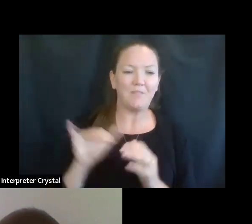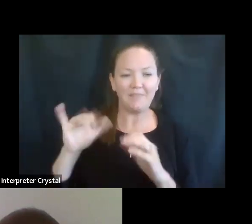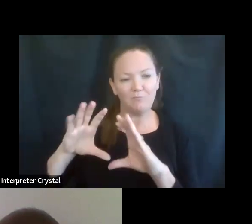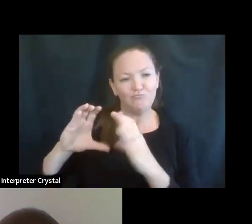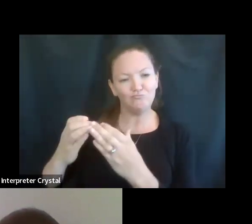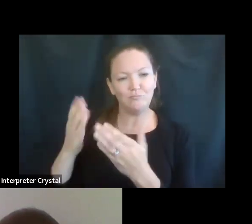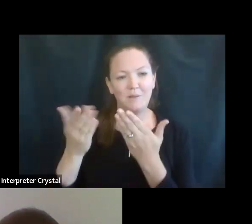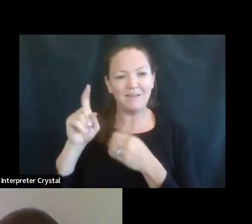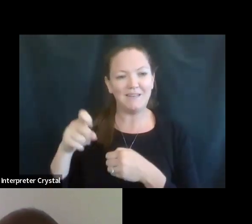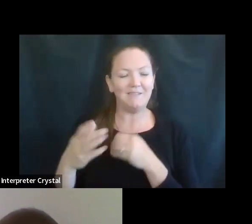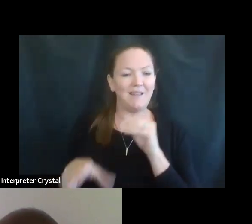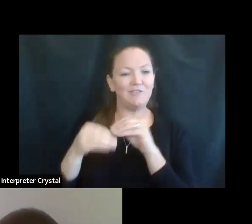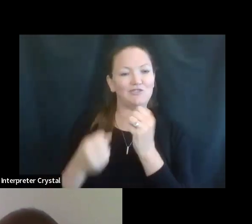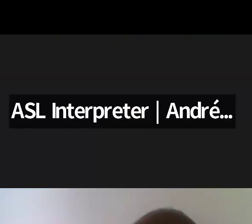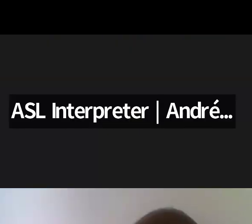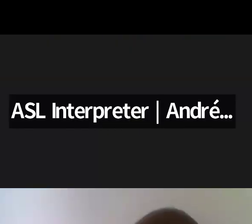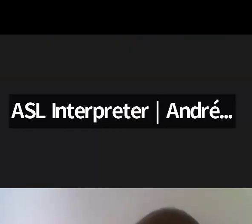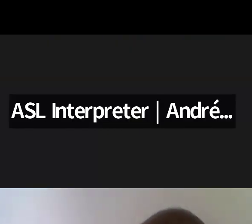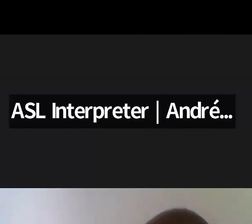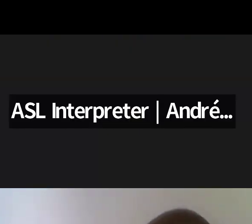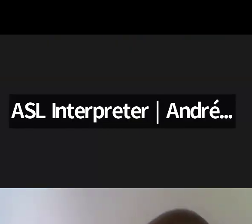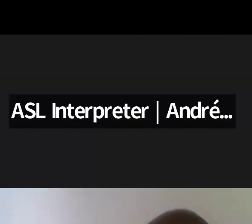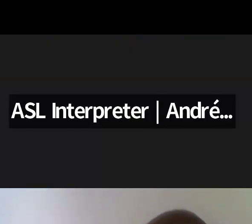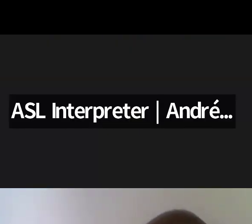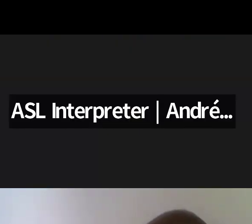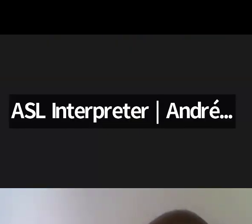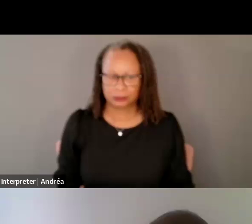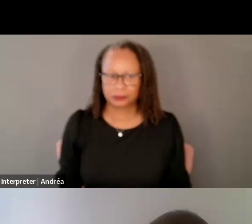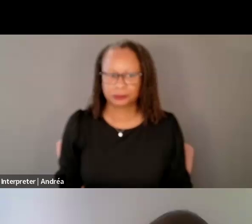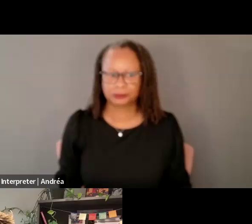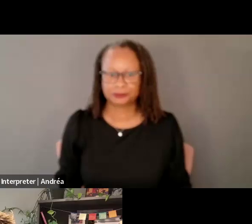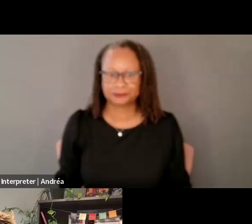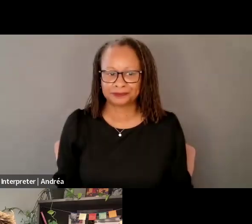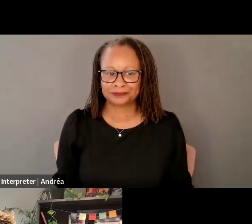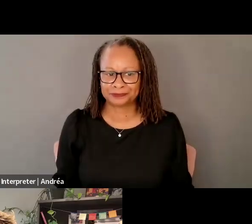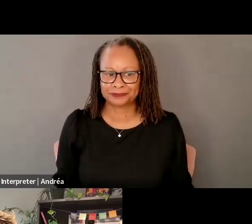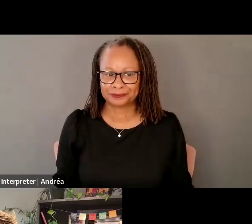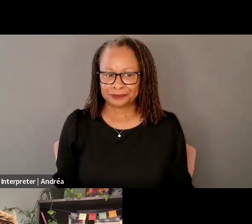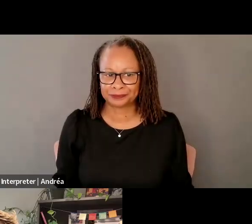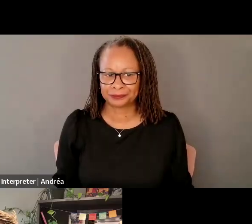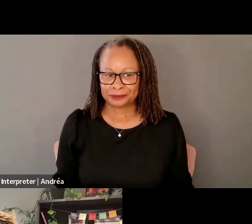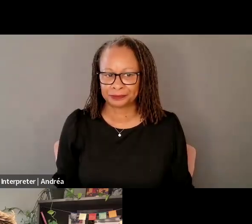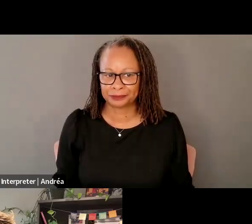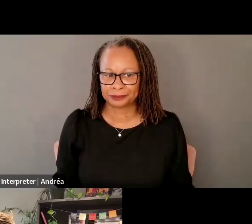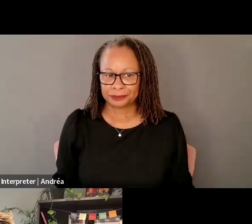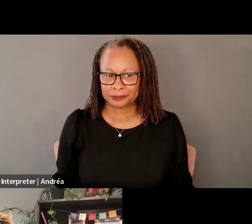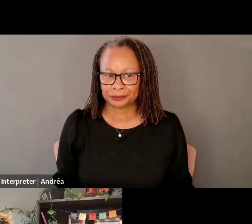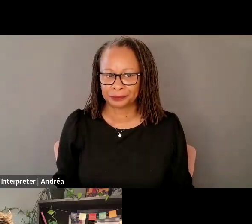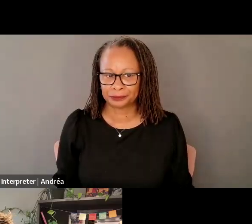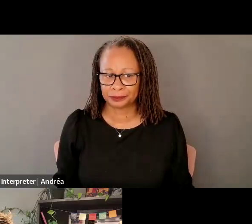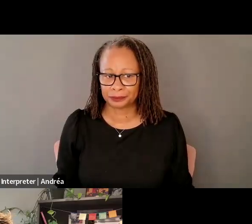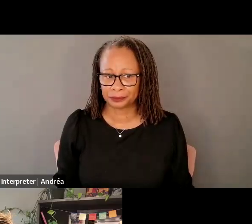may need some additional support. So yeah, thank you so much for sharing. I do see one additional hand that was raised. Do we still have time for one more